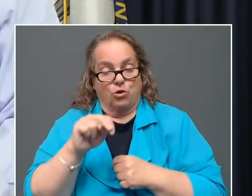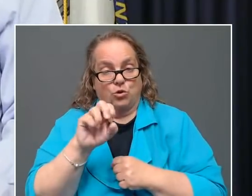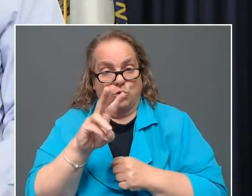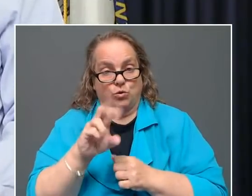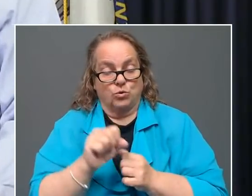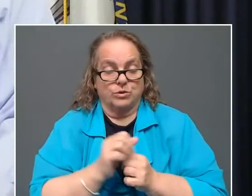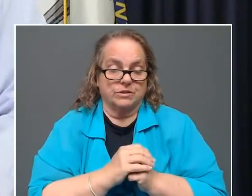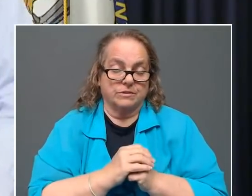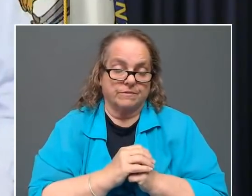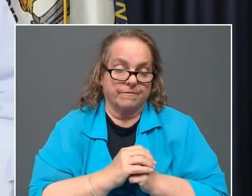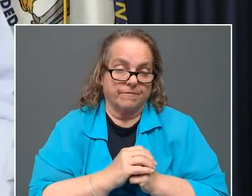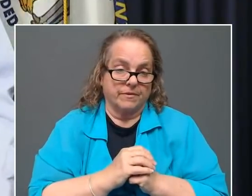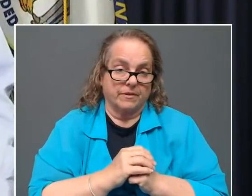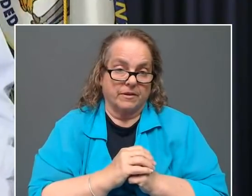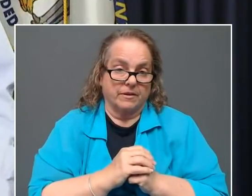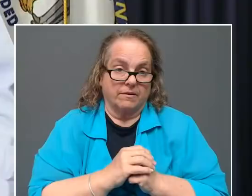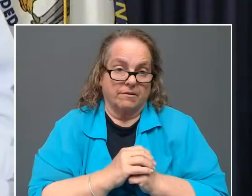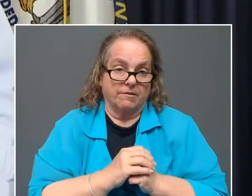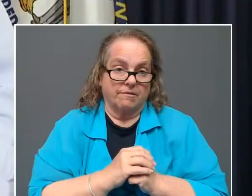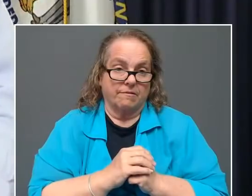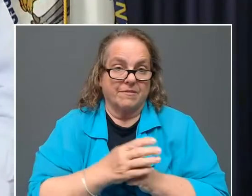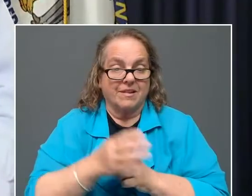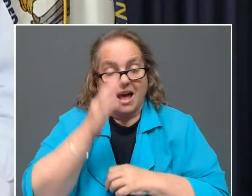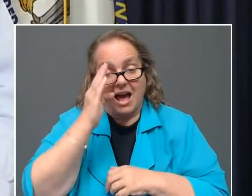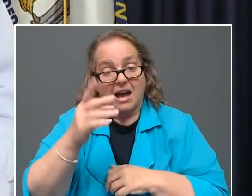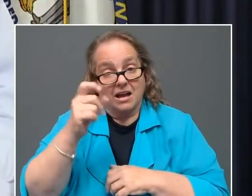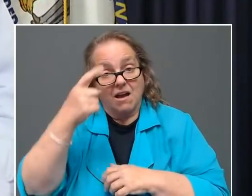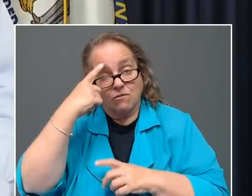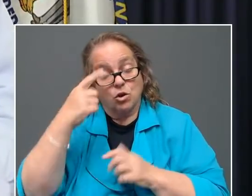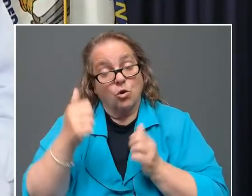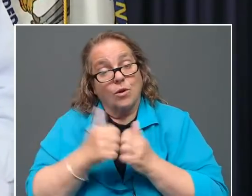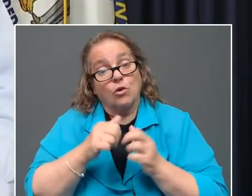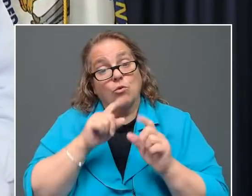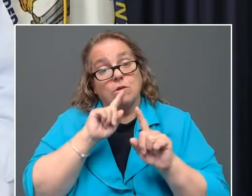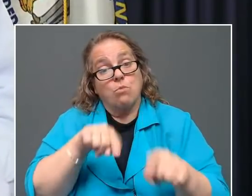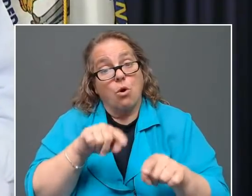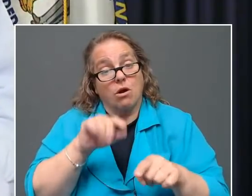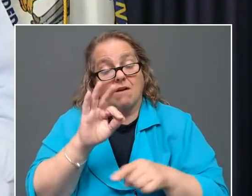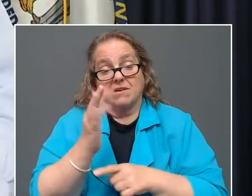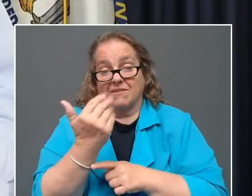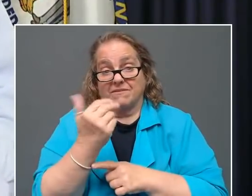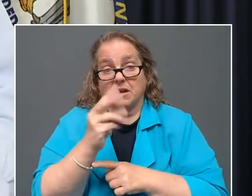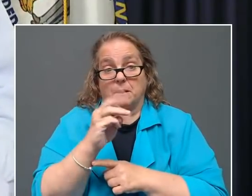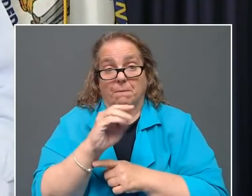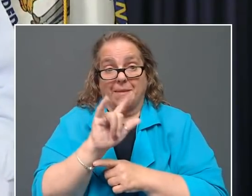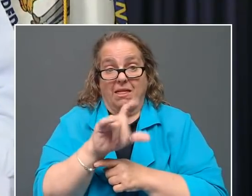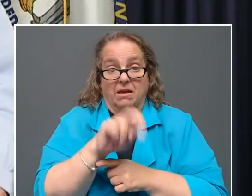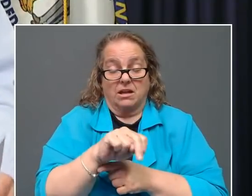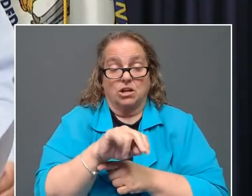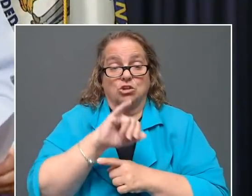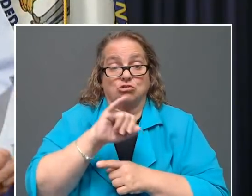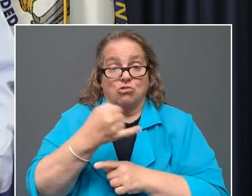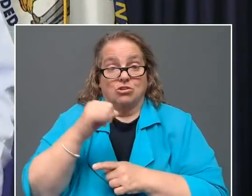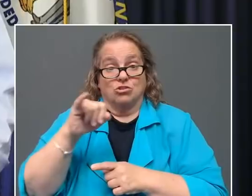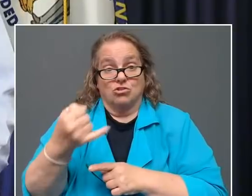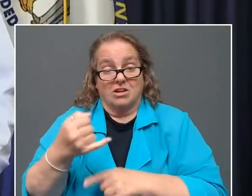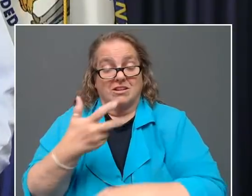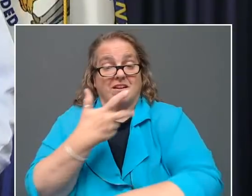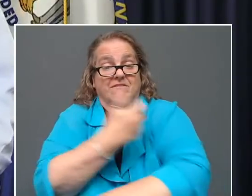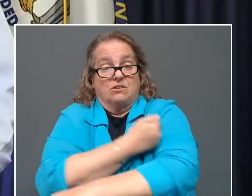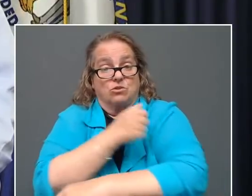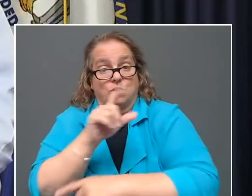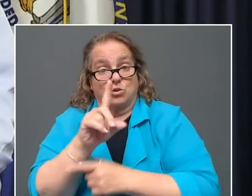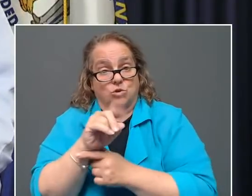Hi, Governor. So with the report of 15 million Johnson & Johnson vaccine doses being ruined in that